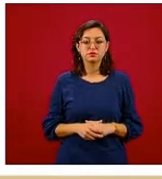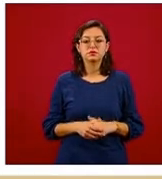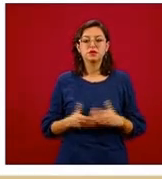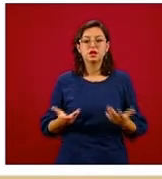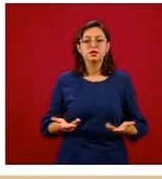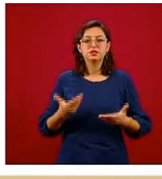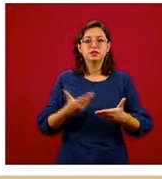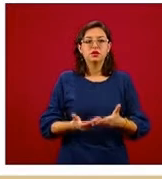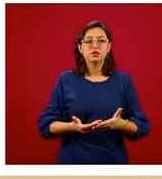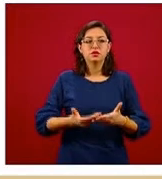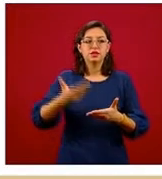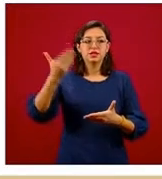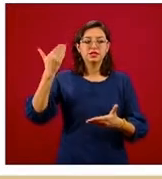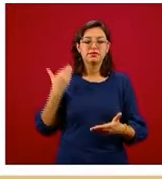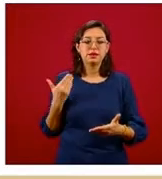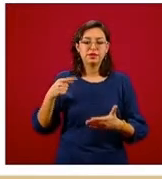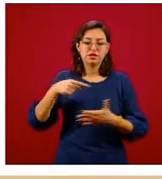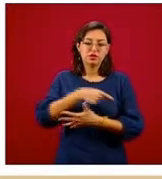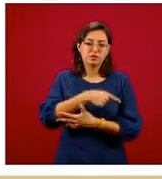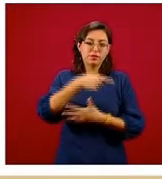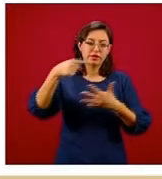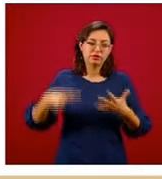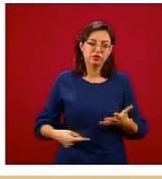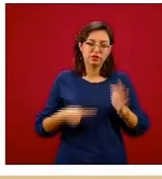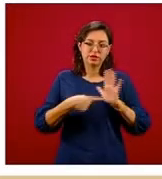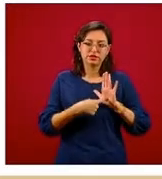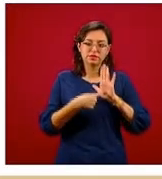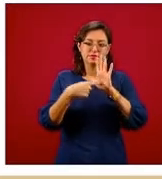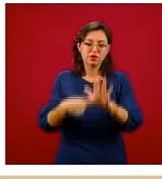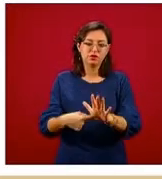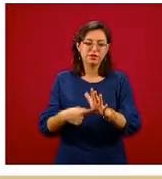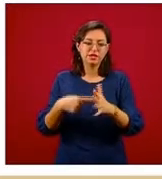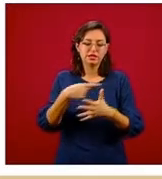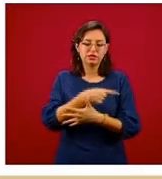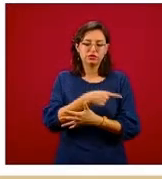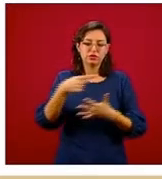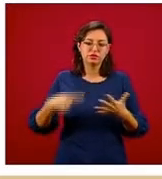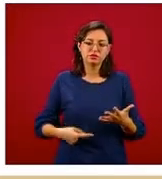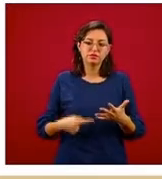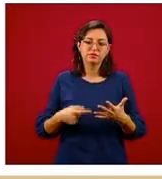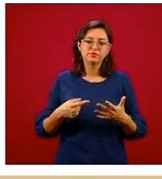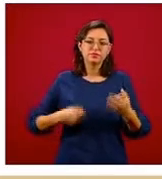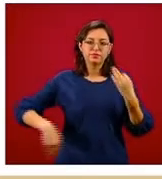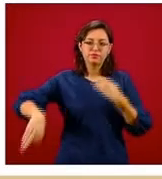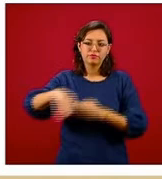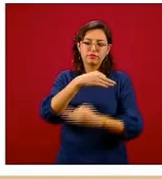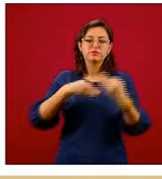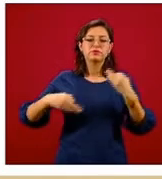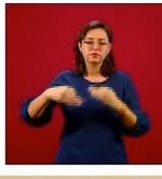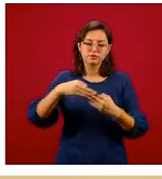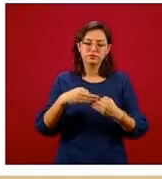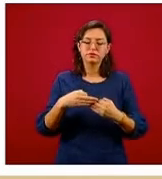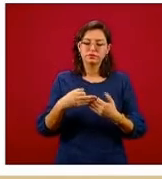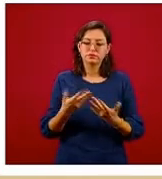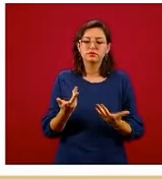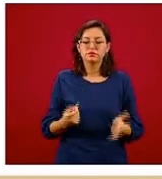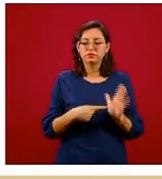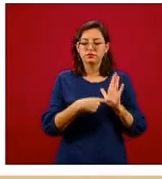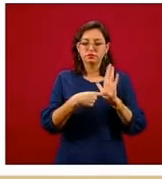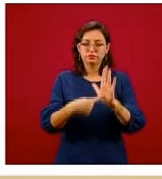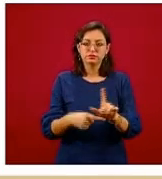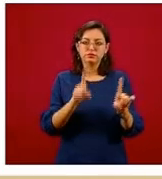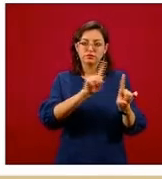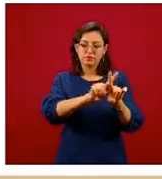next slide, we can see the recent epidemic in Mexico, the 10,238 active